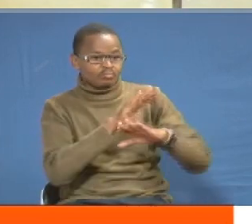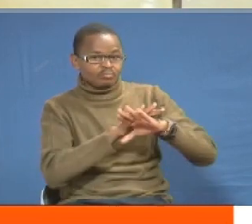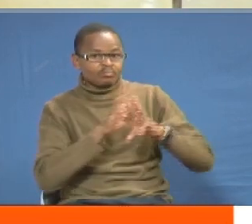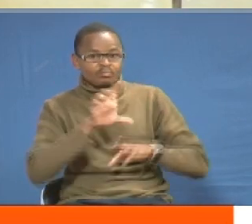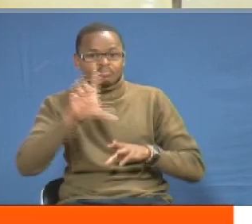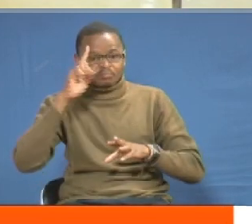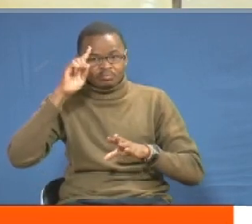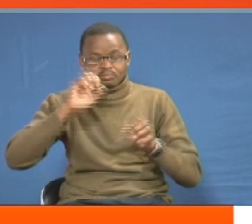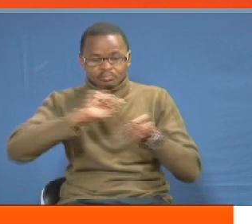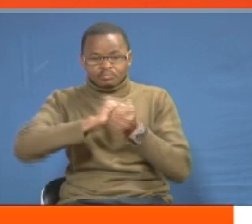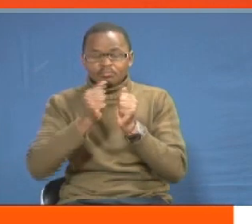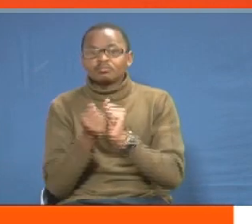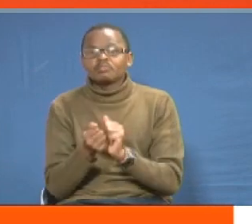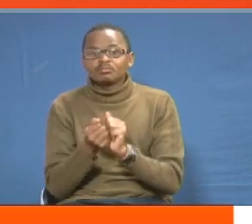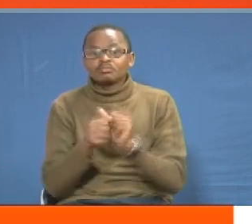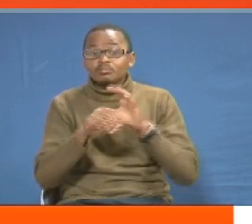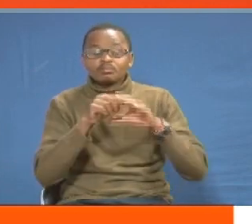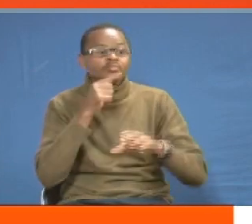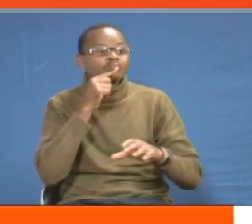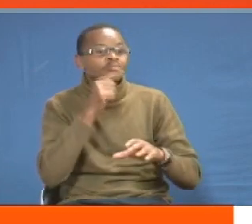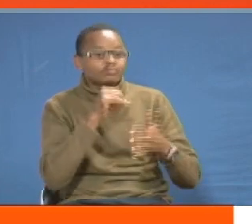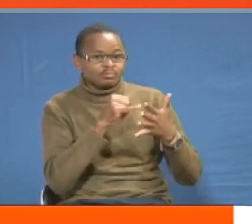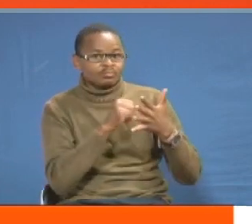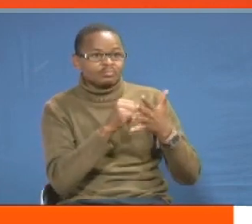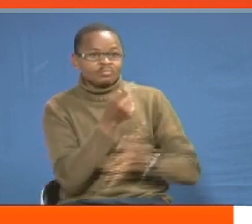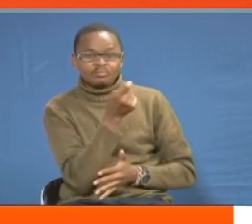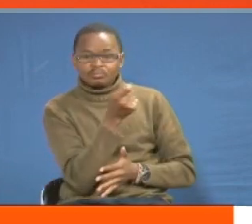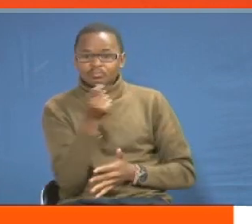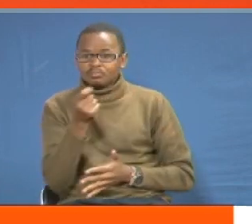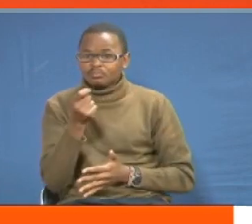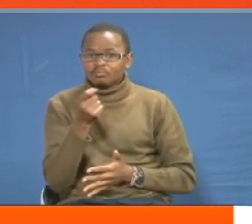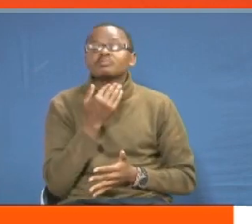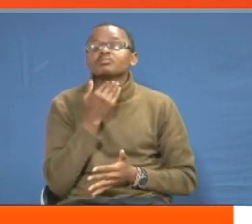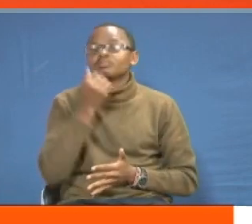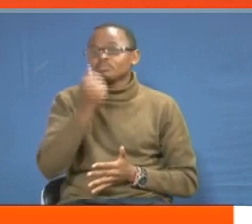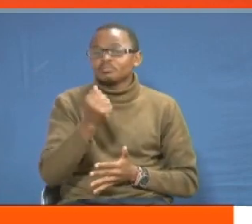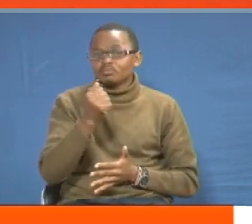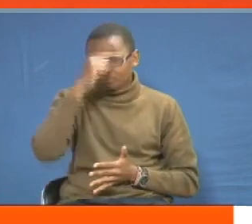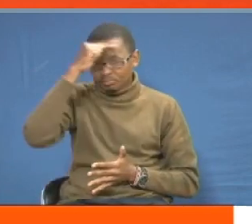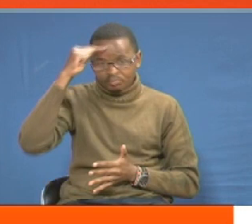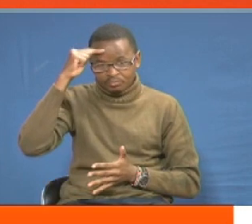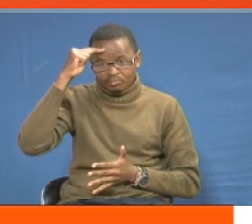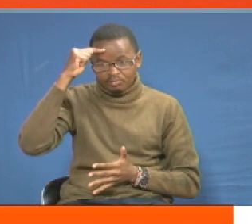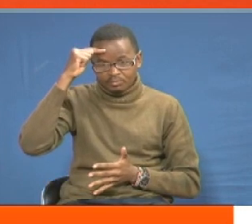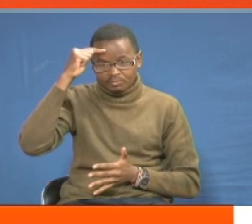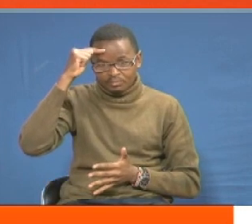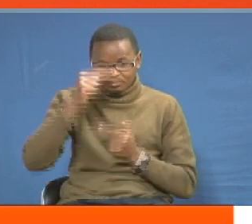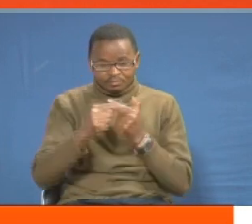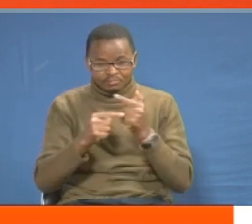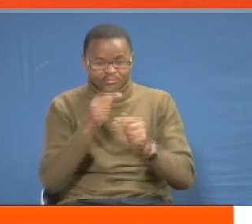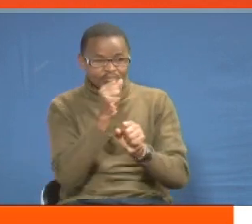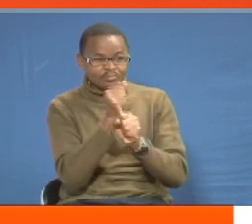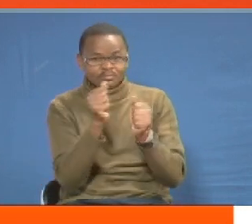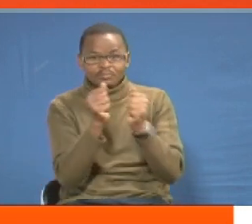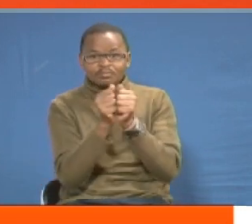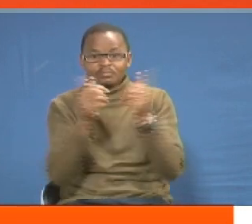political goodwill for change? I would say it's minimal and it's wanting. Because when